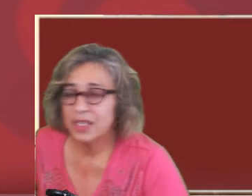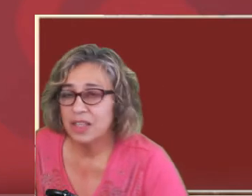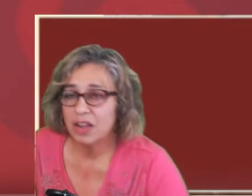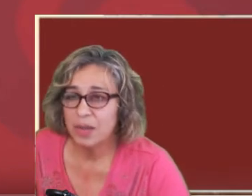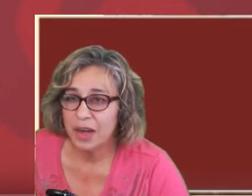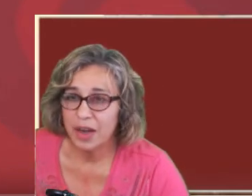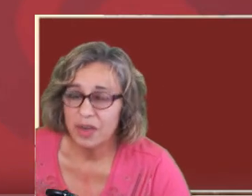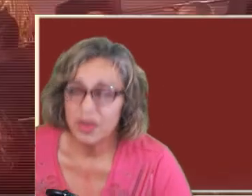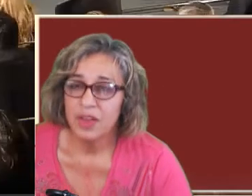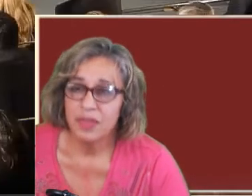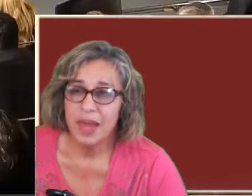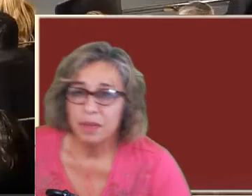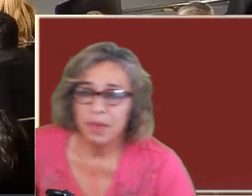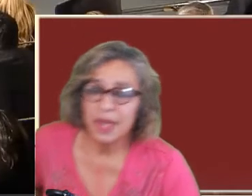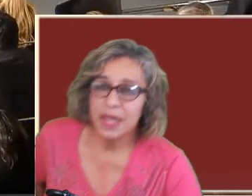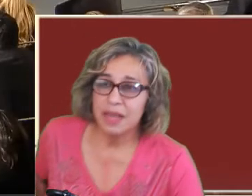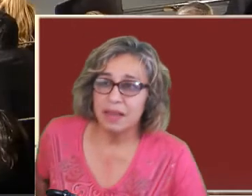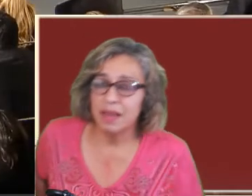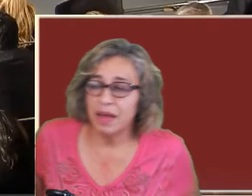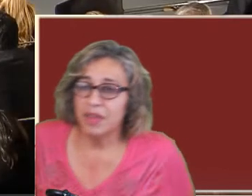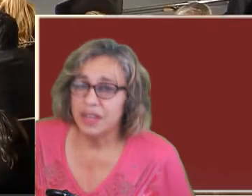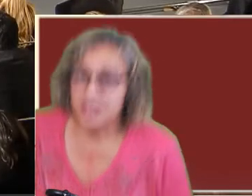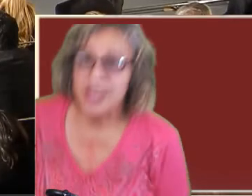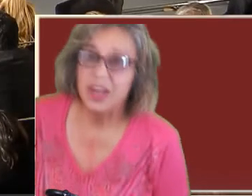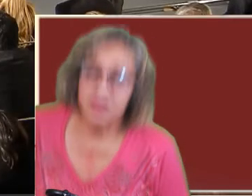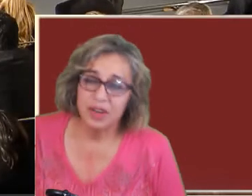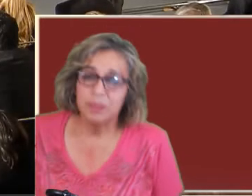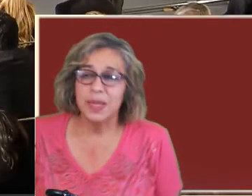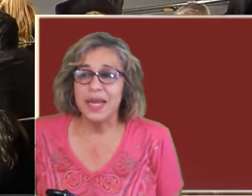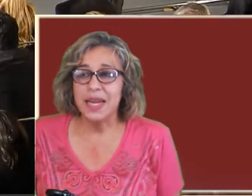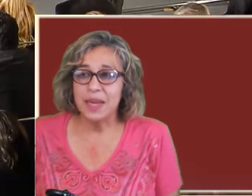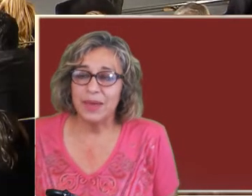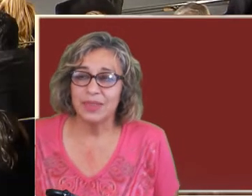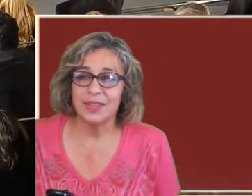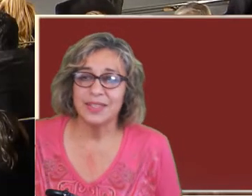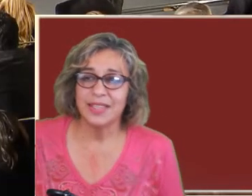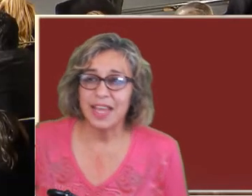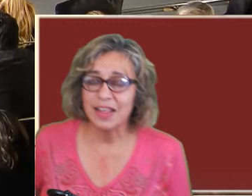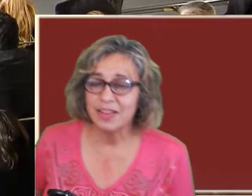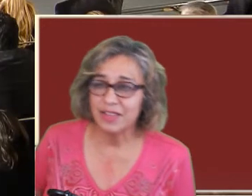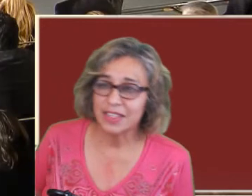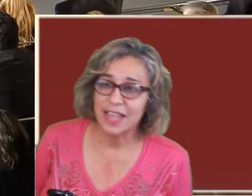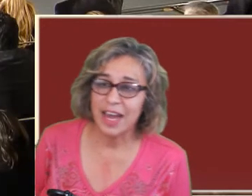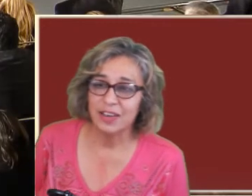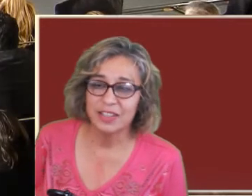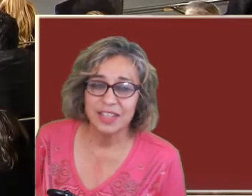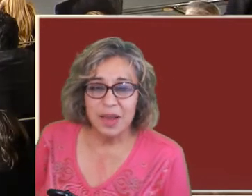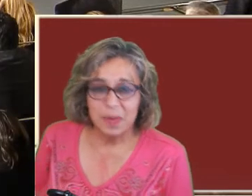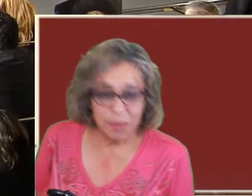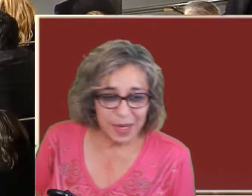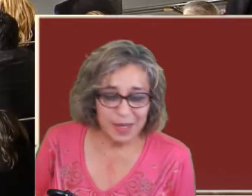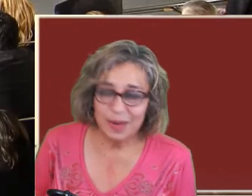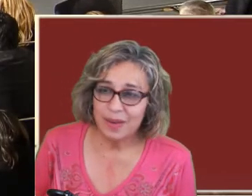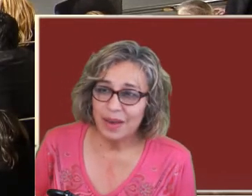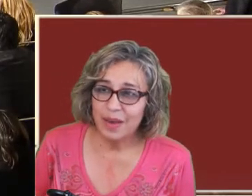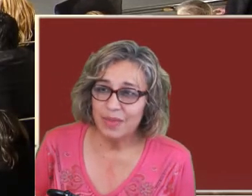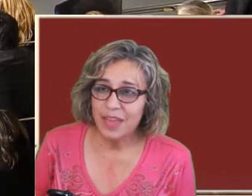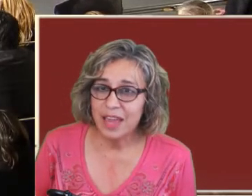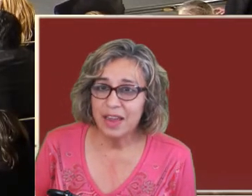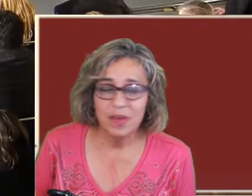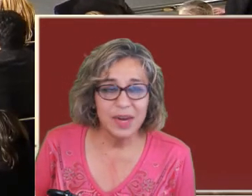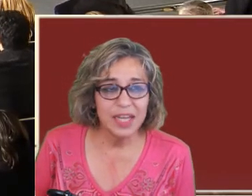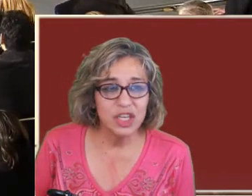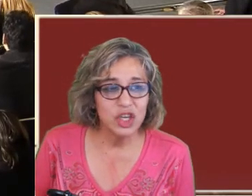so he's talking about how that money that now they're complaining about the sale of this house, but